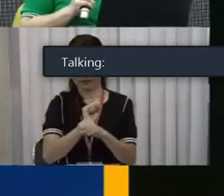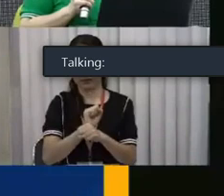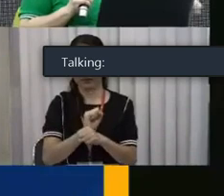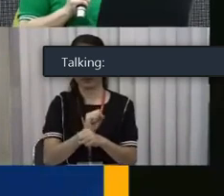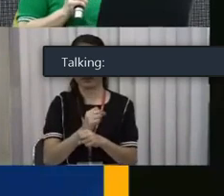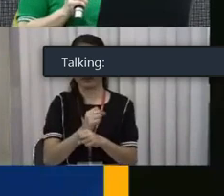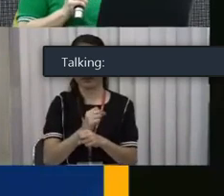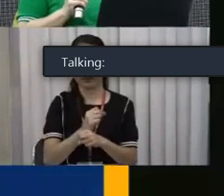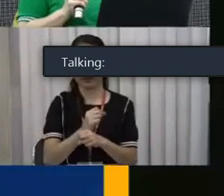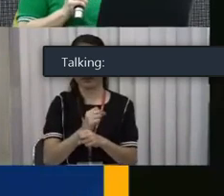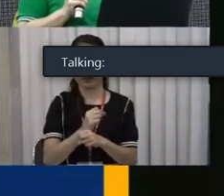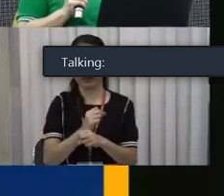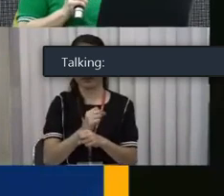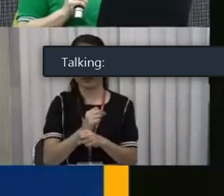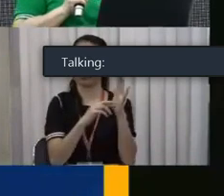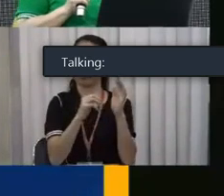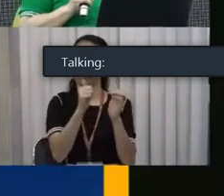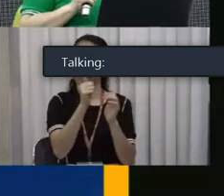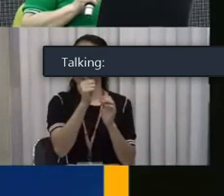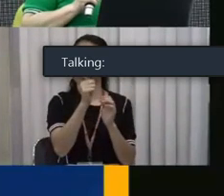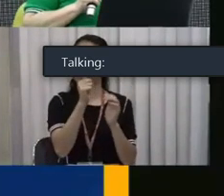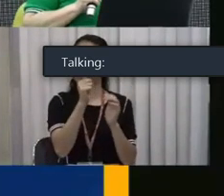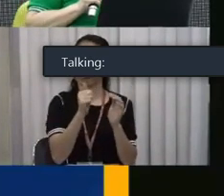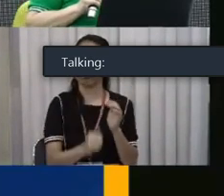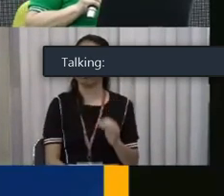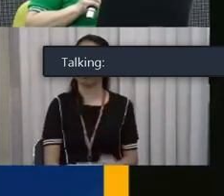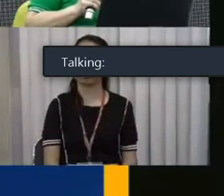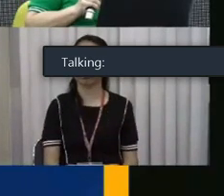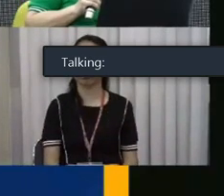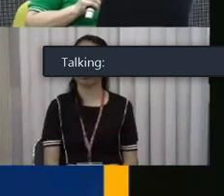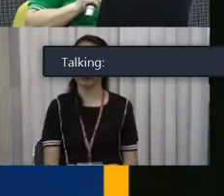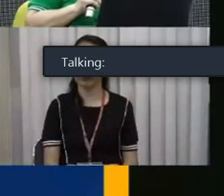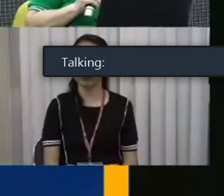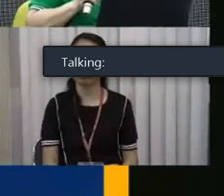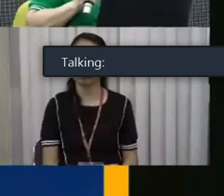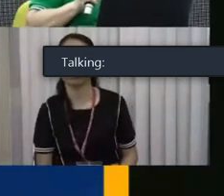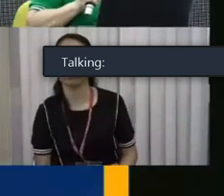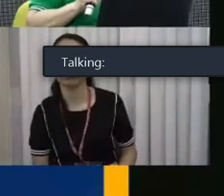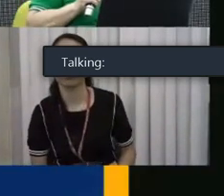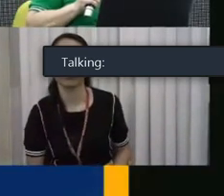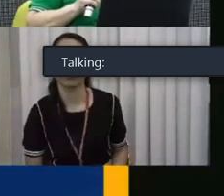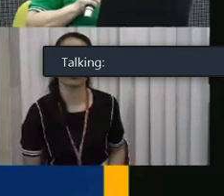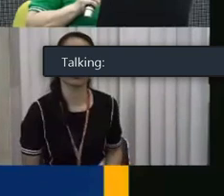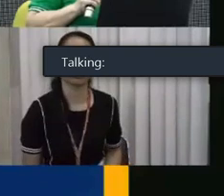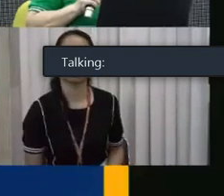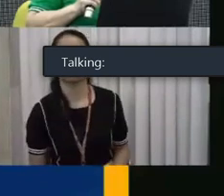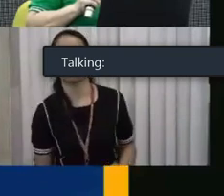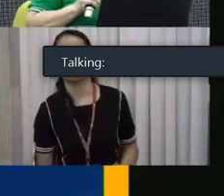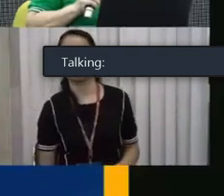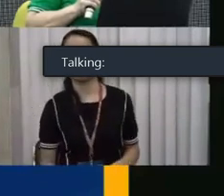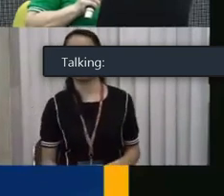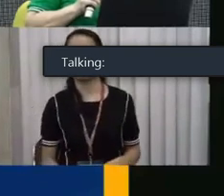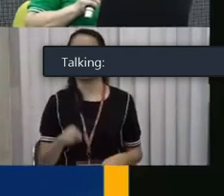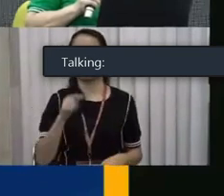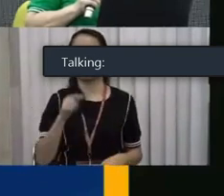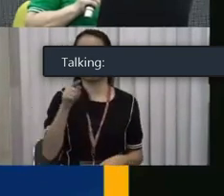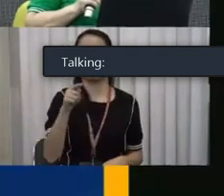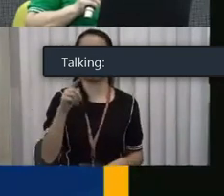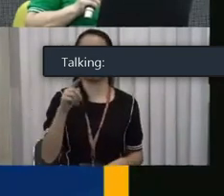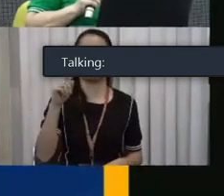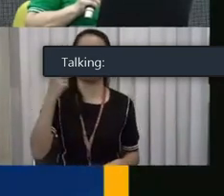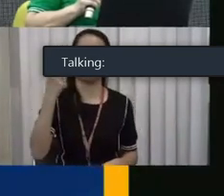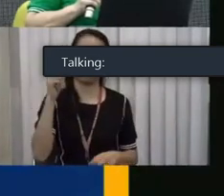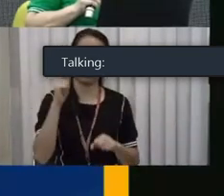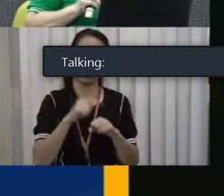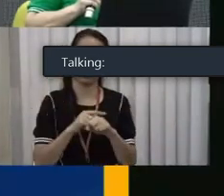or First-Time Job Seekers Act. Unsa man ni siya? This is an act waiving government fees and charges in the